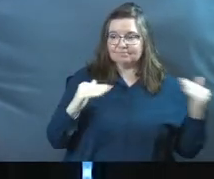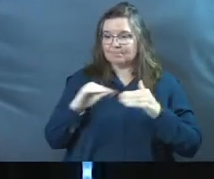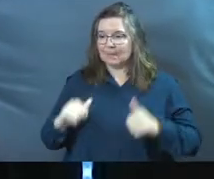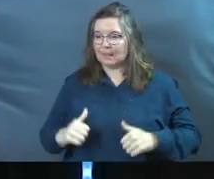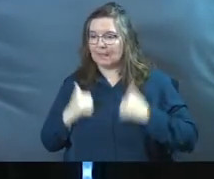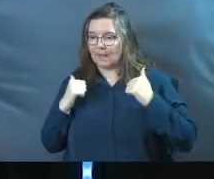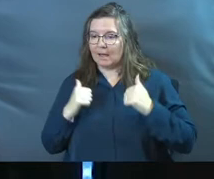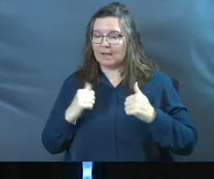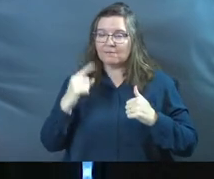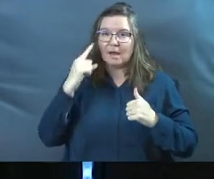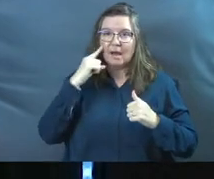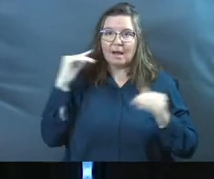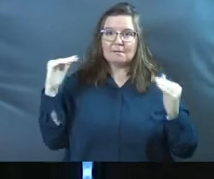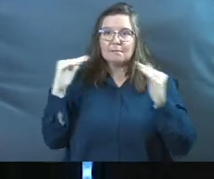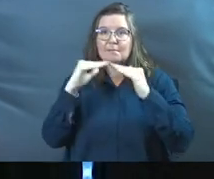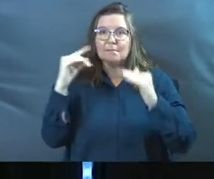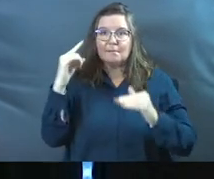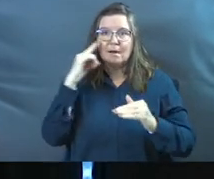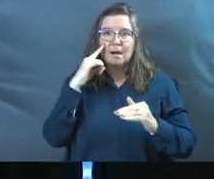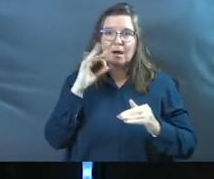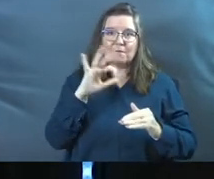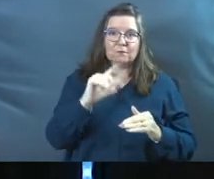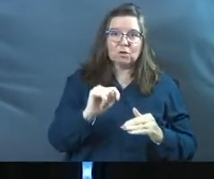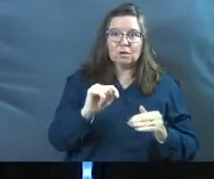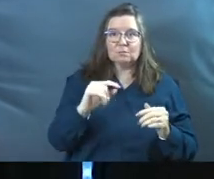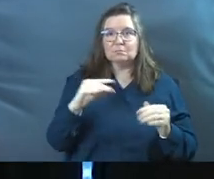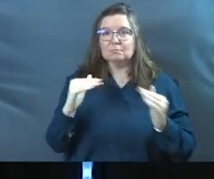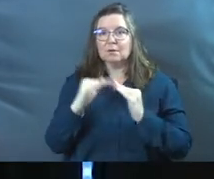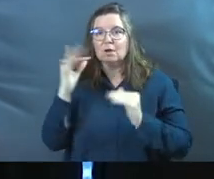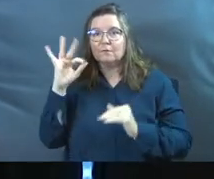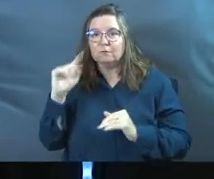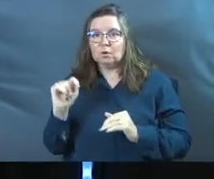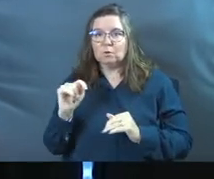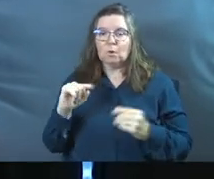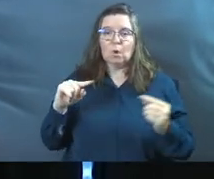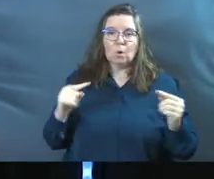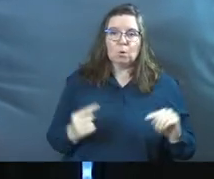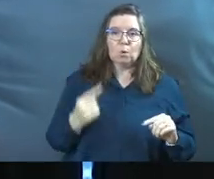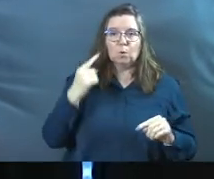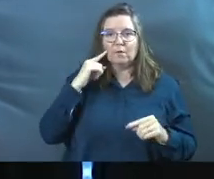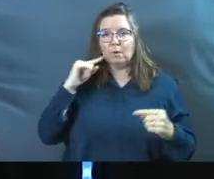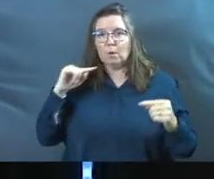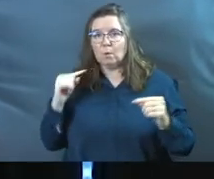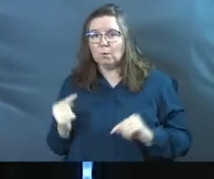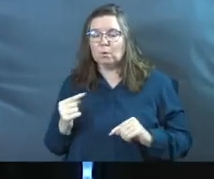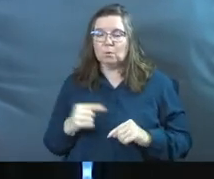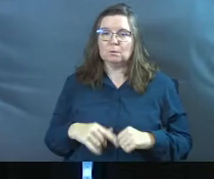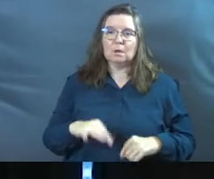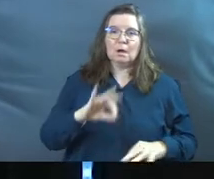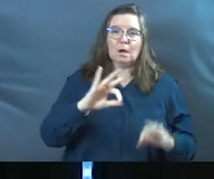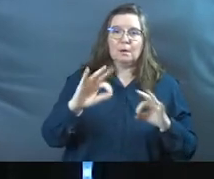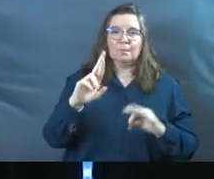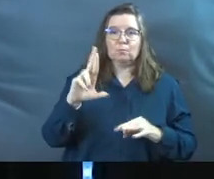hand, foot for foot, burn for burn, wound for wound, bruise for bruise.